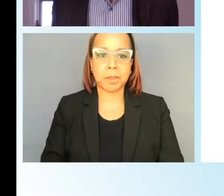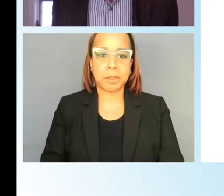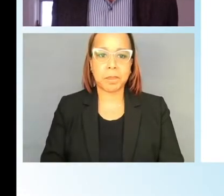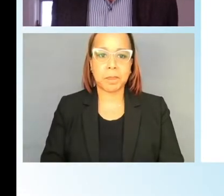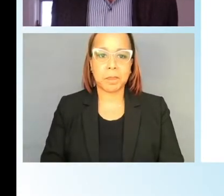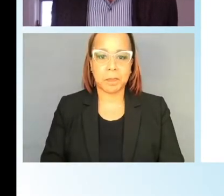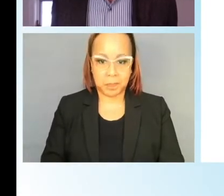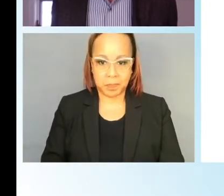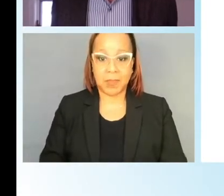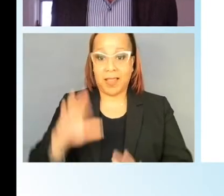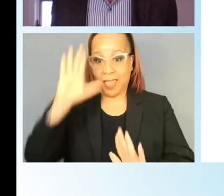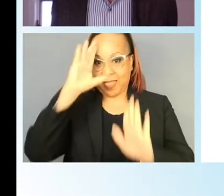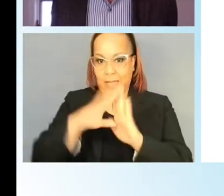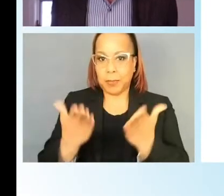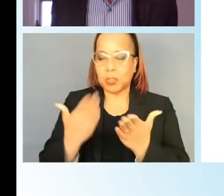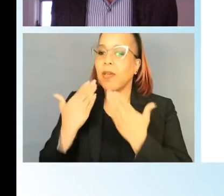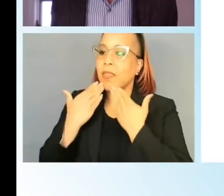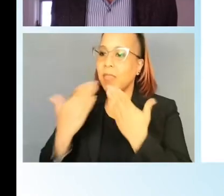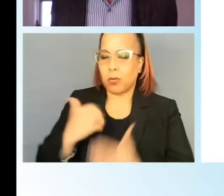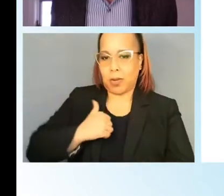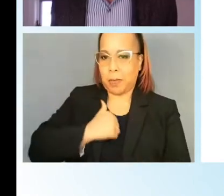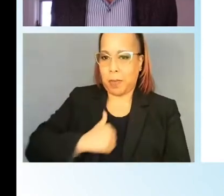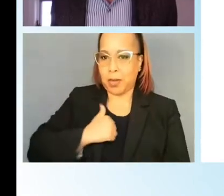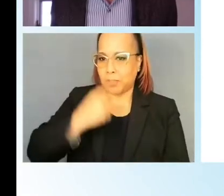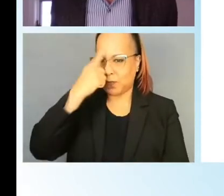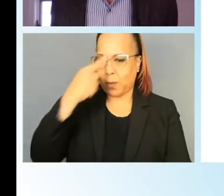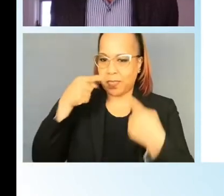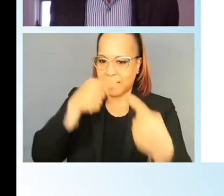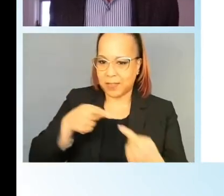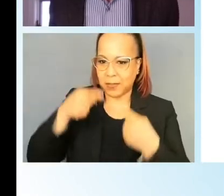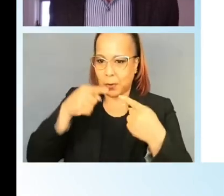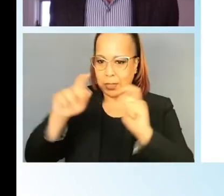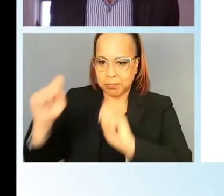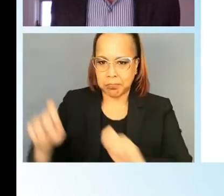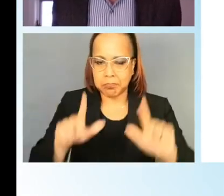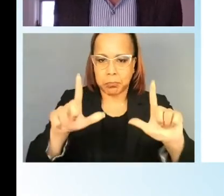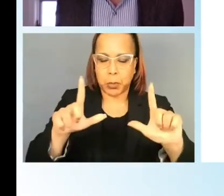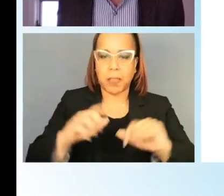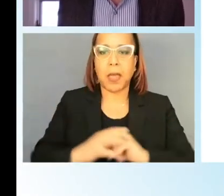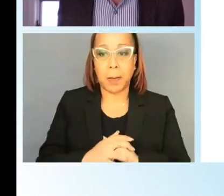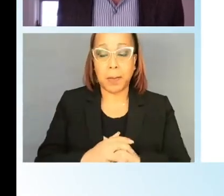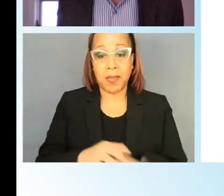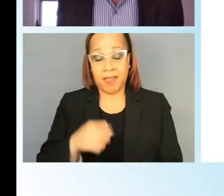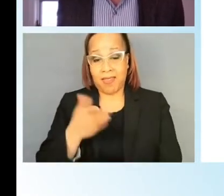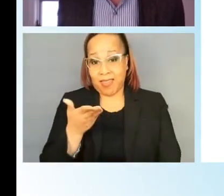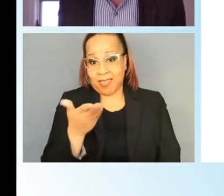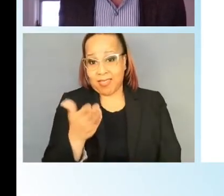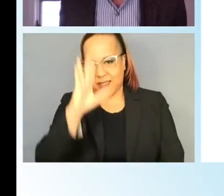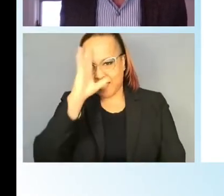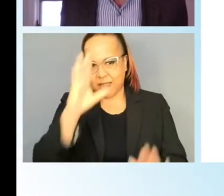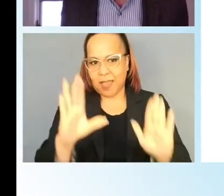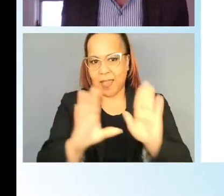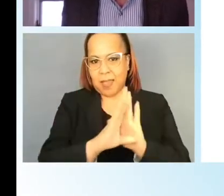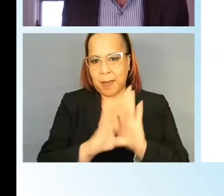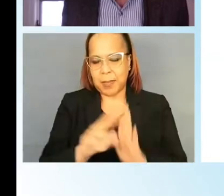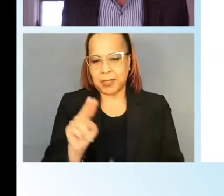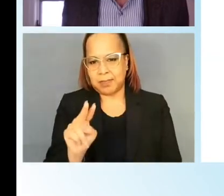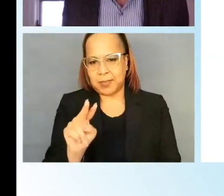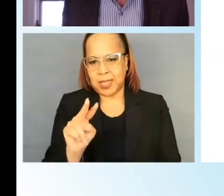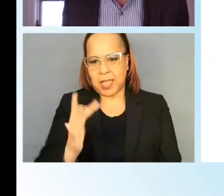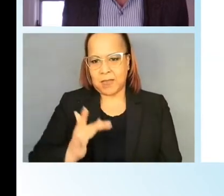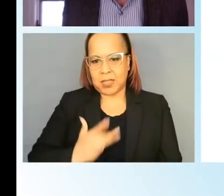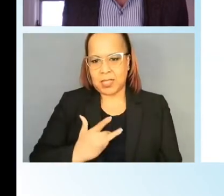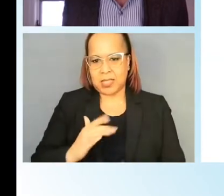The image here, thank you, and apologies for the difficulty in putting that up. This image gives us a sense of how